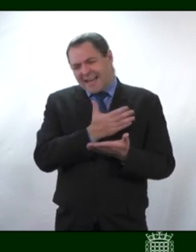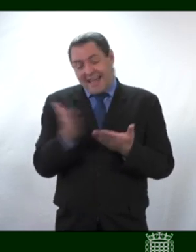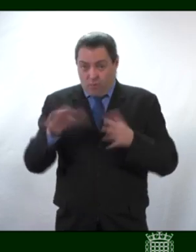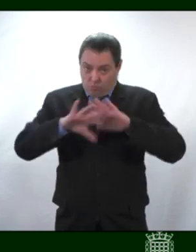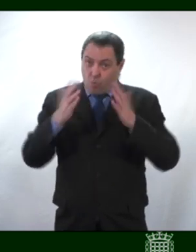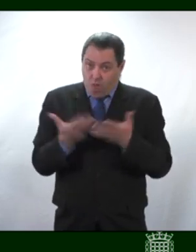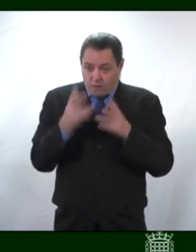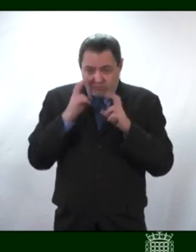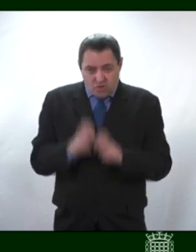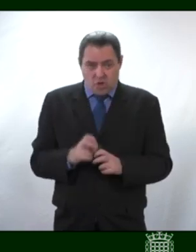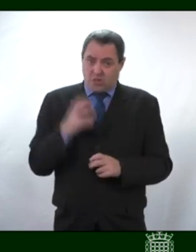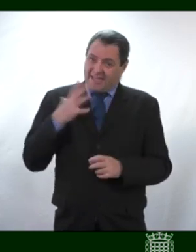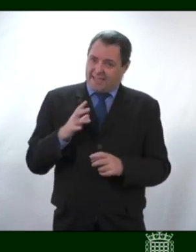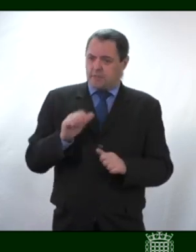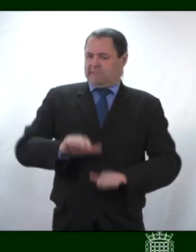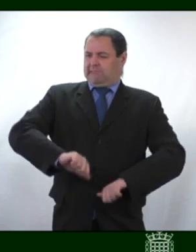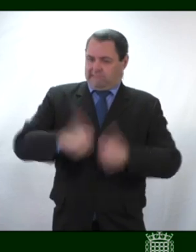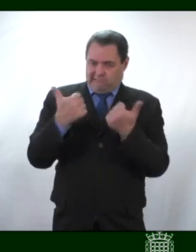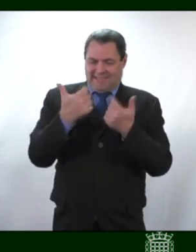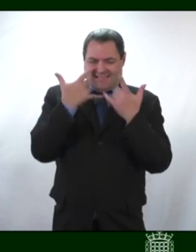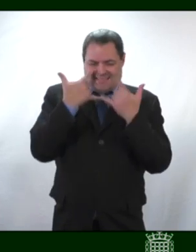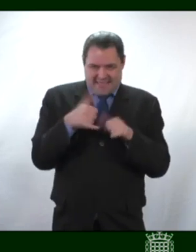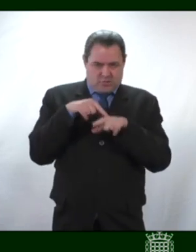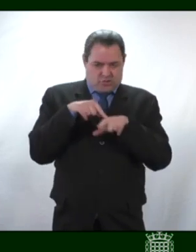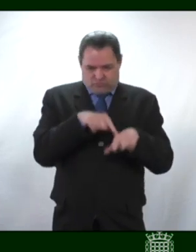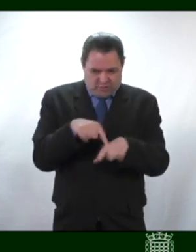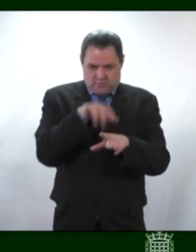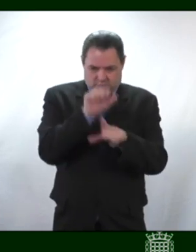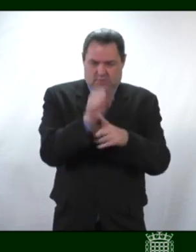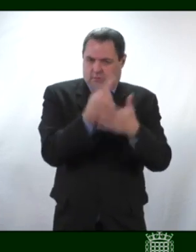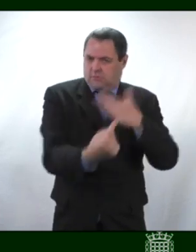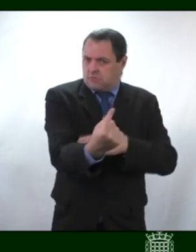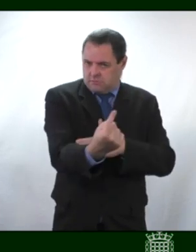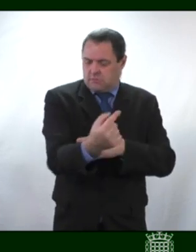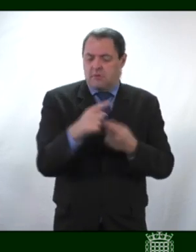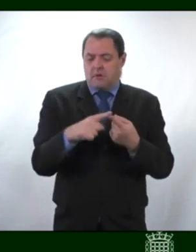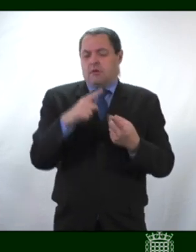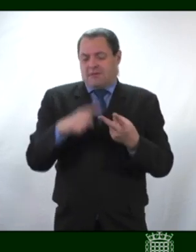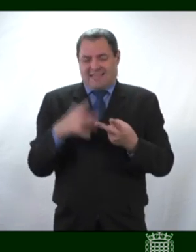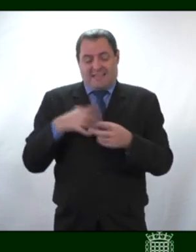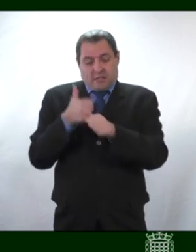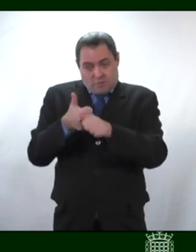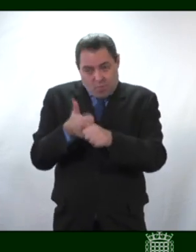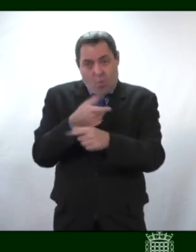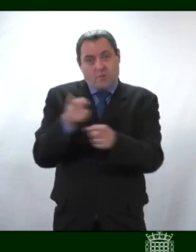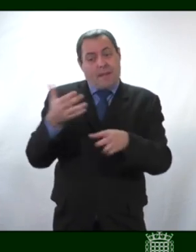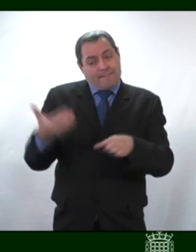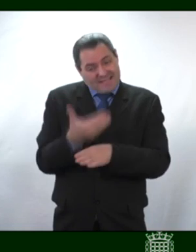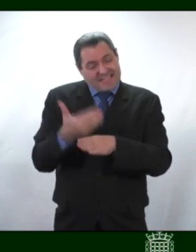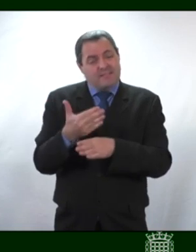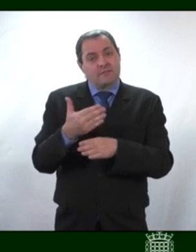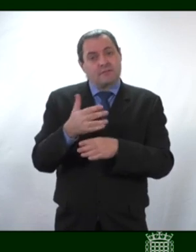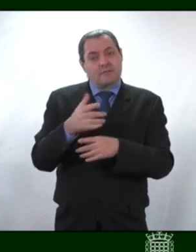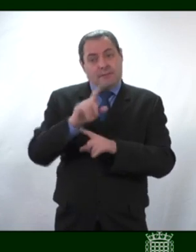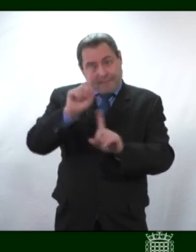a competent test, trace and isolate system. Secondly, that businesses and workers are supported by a financial package equivalent